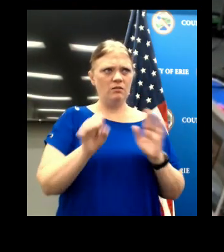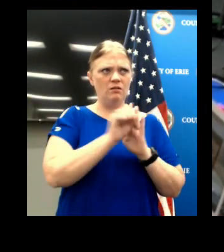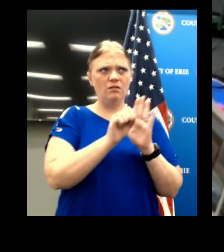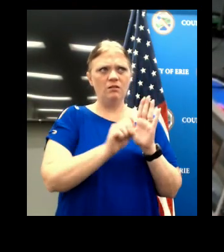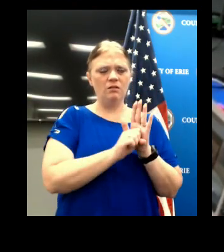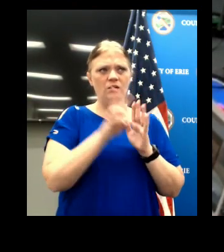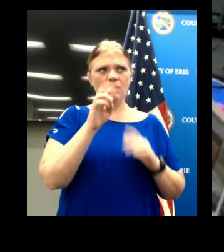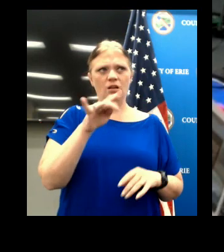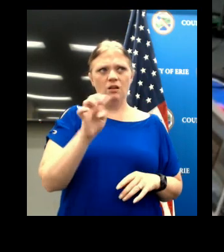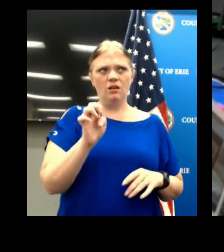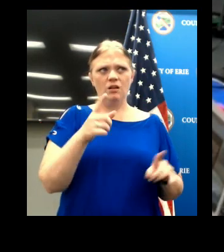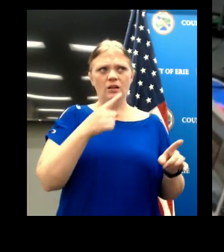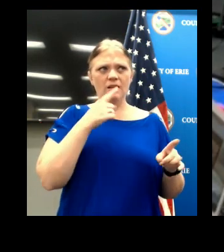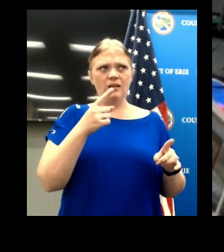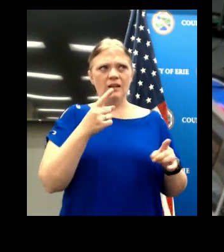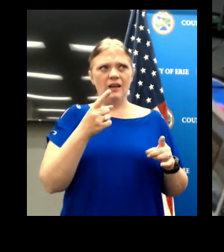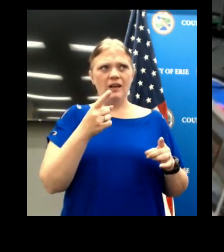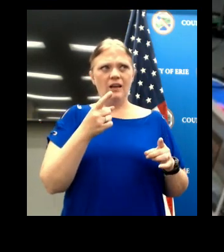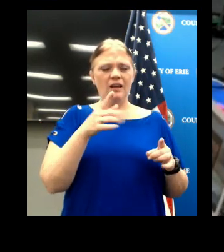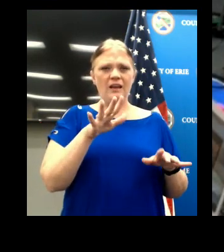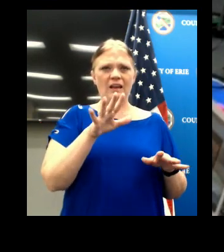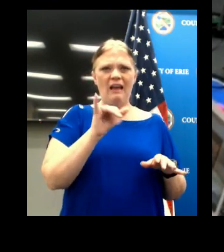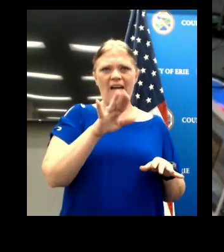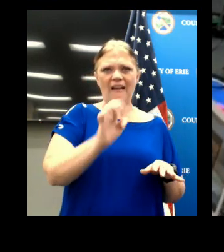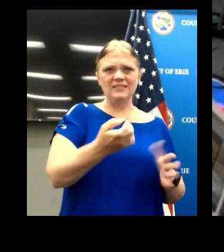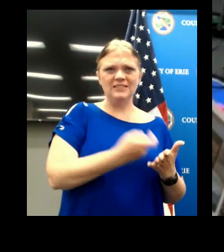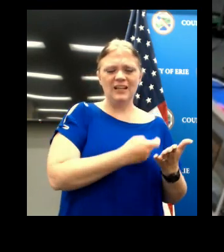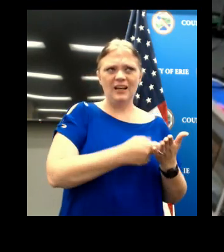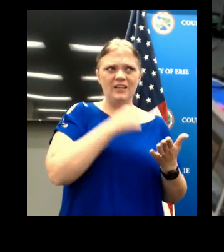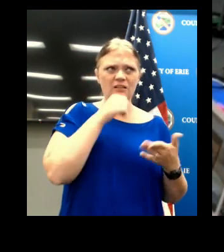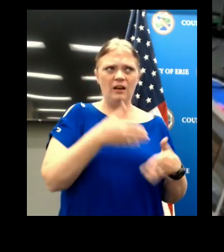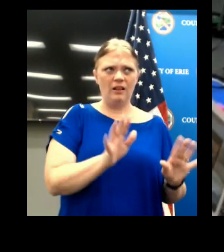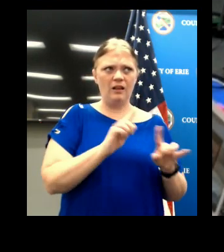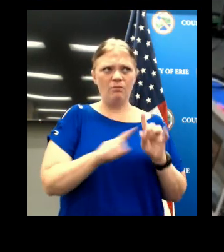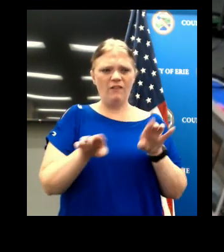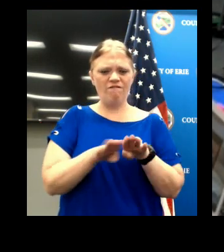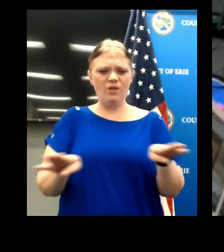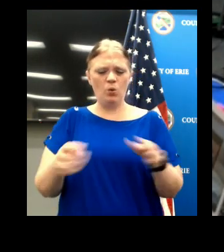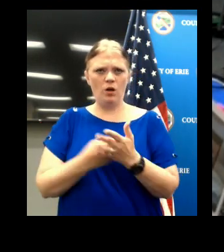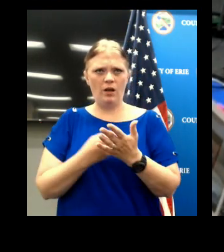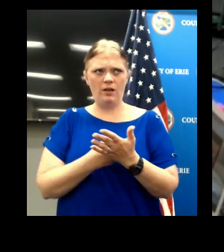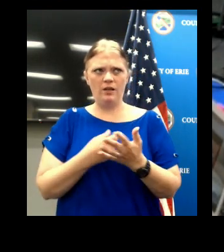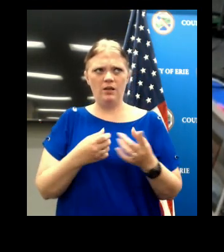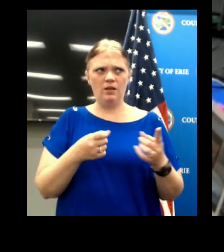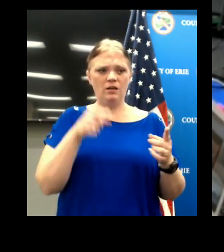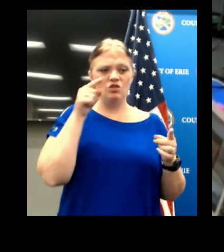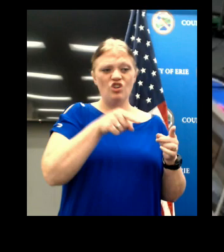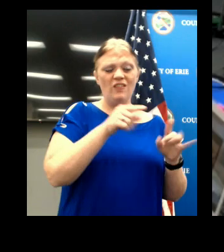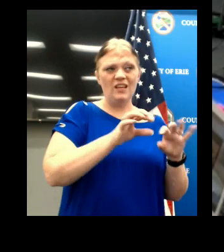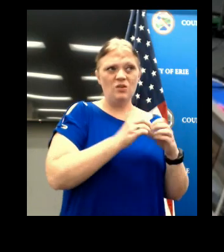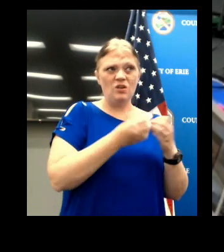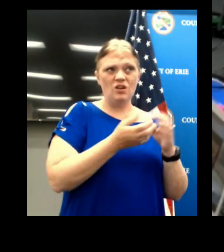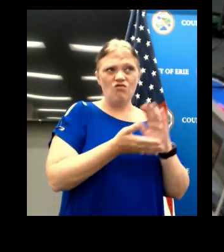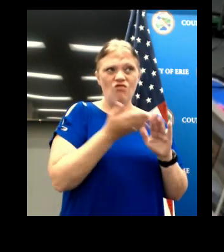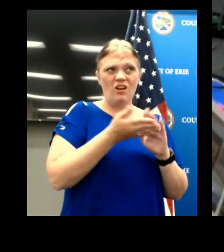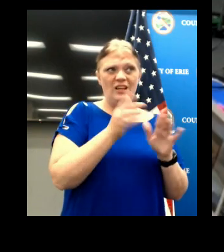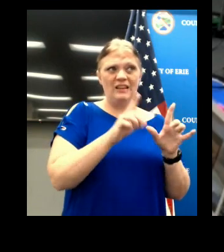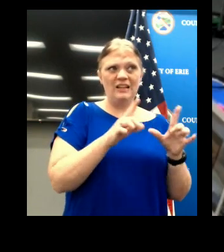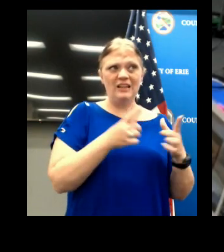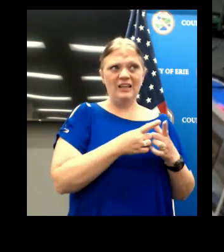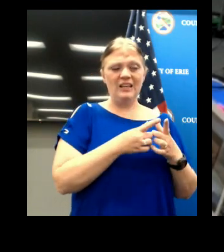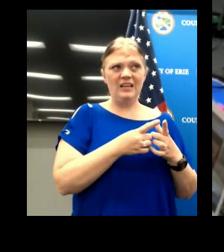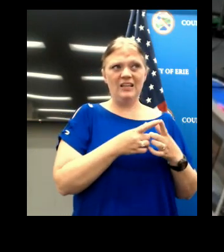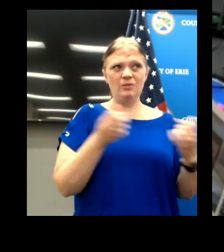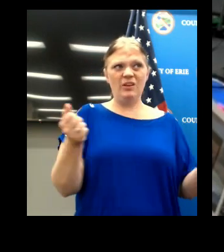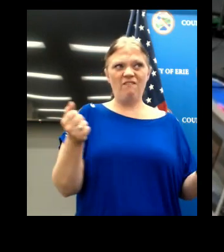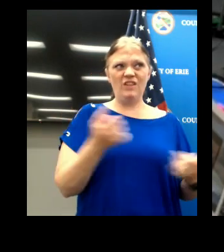statewide, they say ice hockey is not allowed, but there's no clear guidance on floor hockey. Should these organizations that are running these leagues be